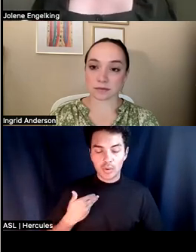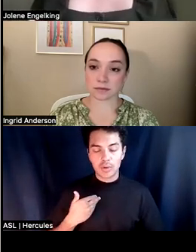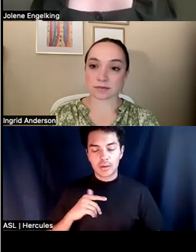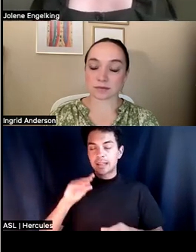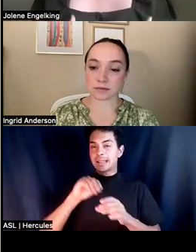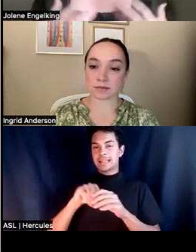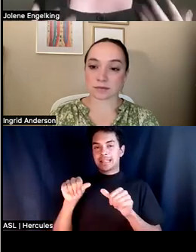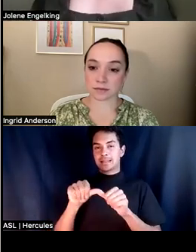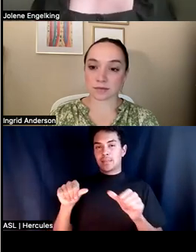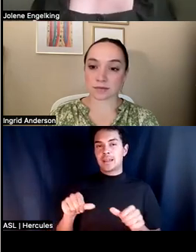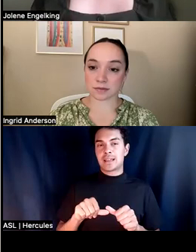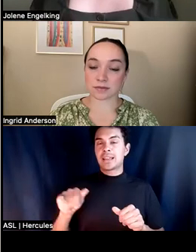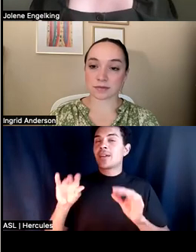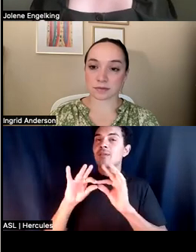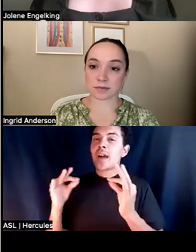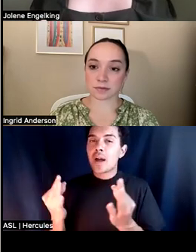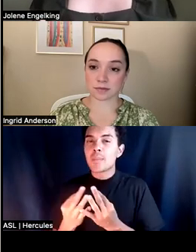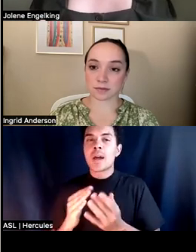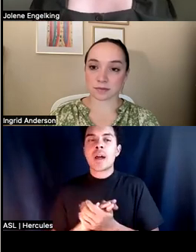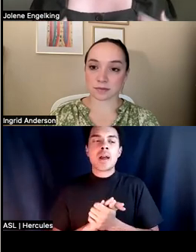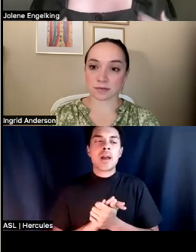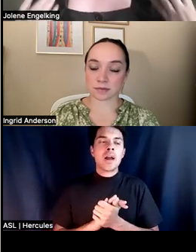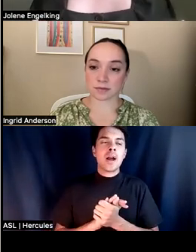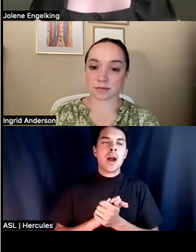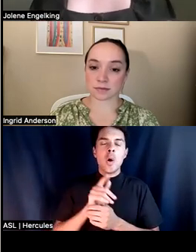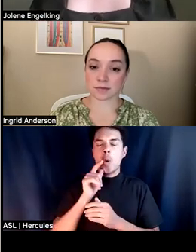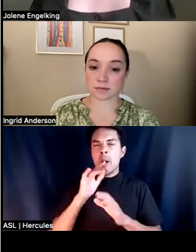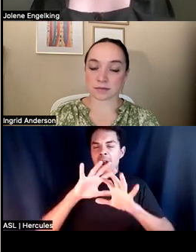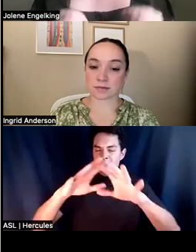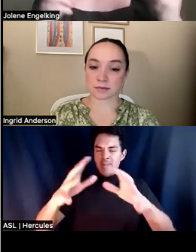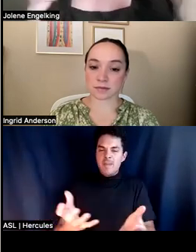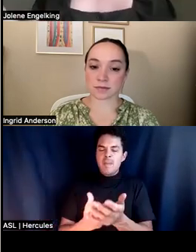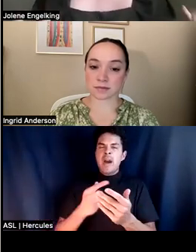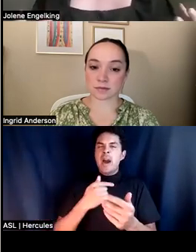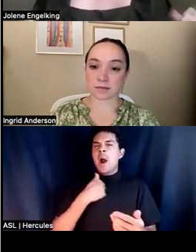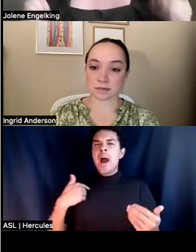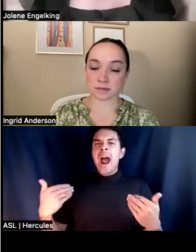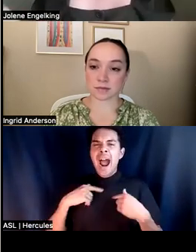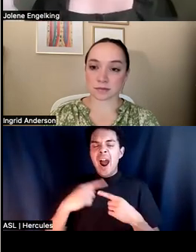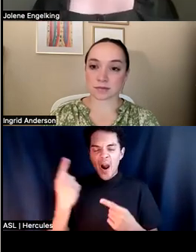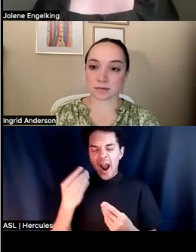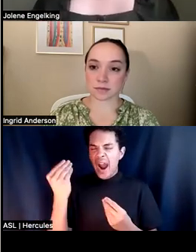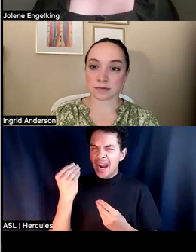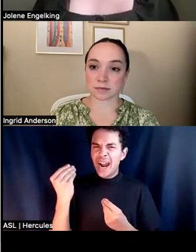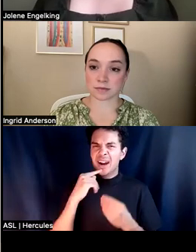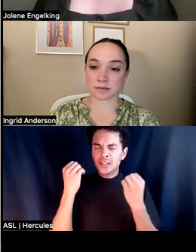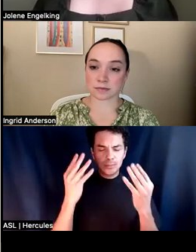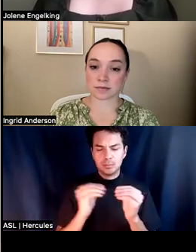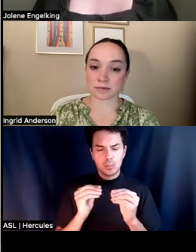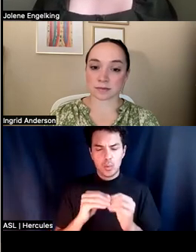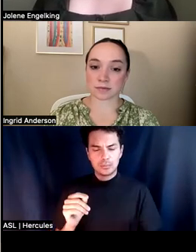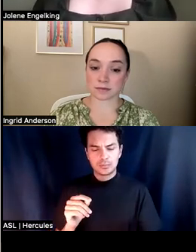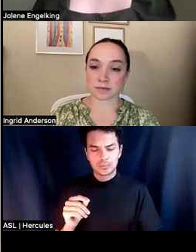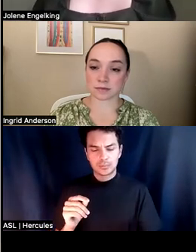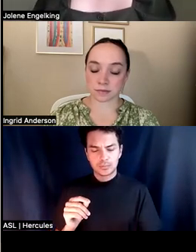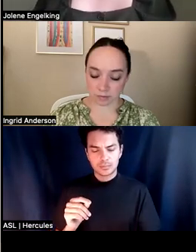space, the families that envelop people, all these sorts of things. And we have to always be thinking, and there's probably so many more, particularly depending on